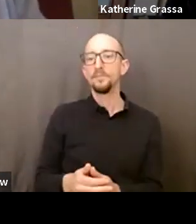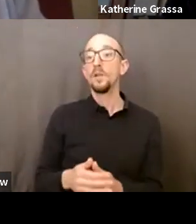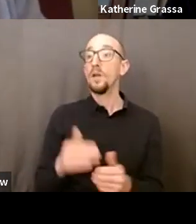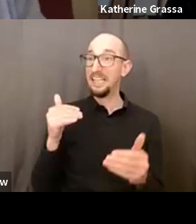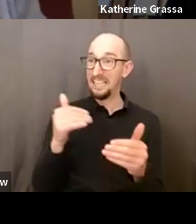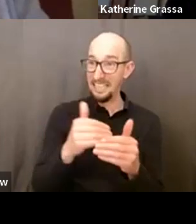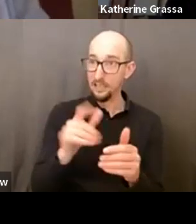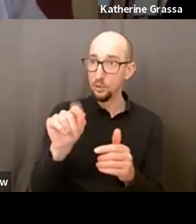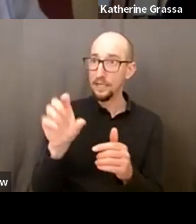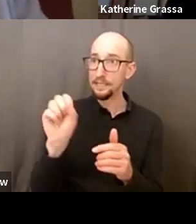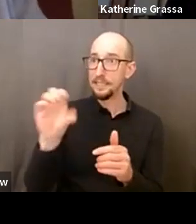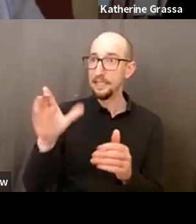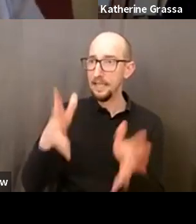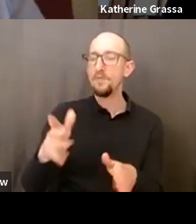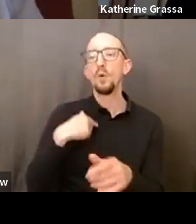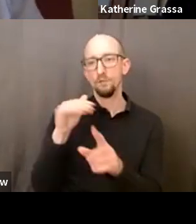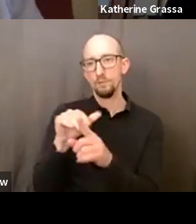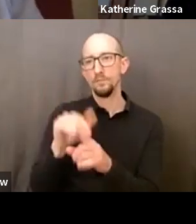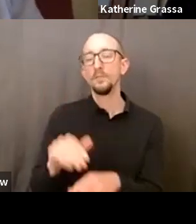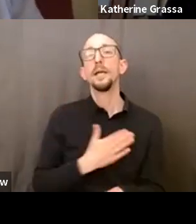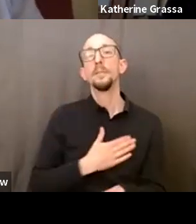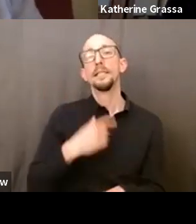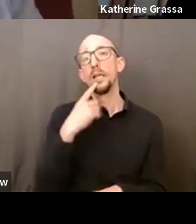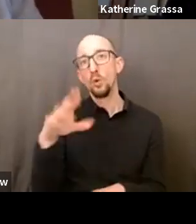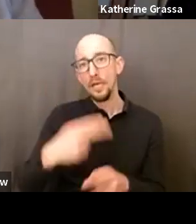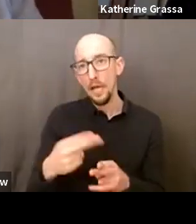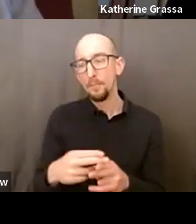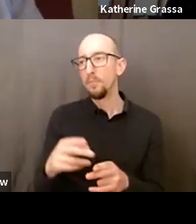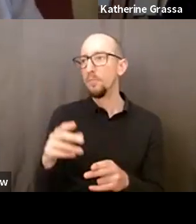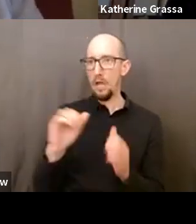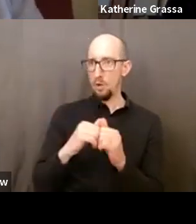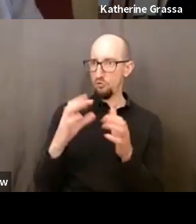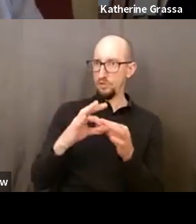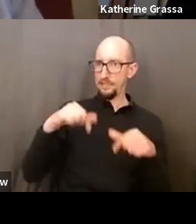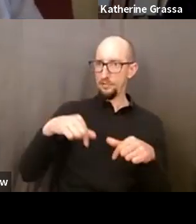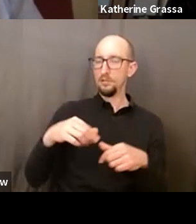left. Please state your name, affiliation, and what neighborhood you are from before